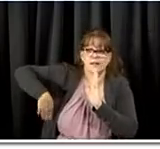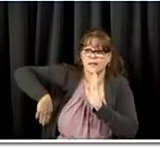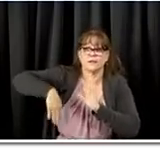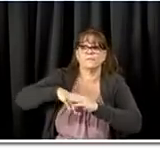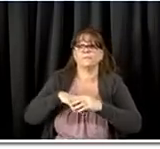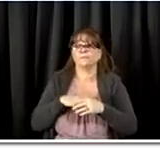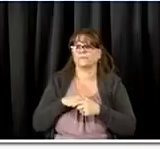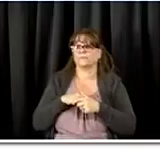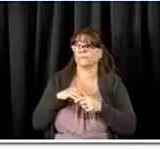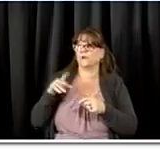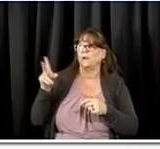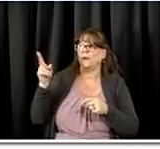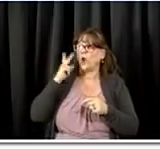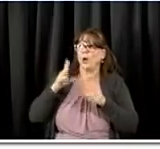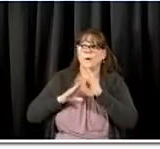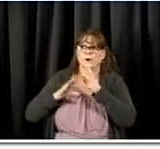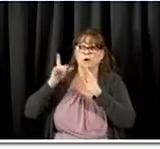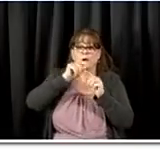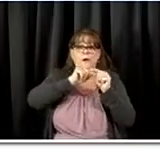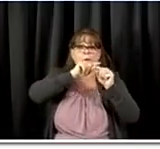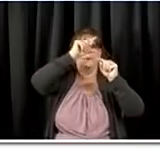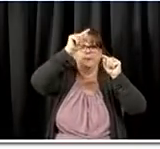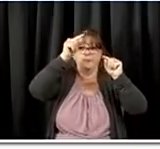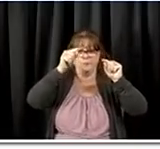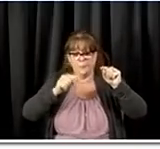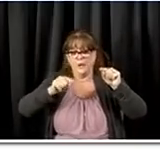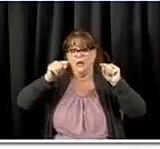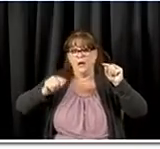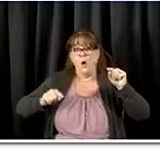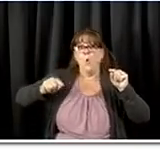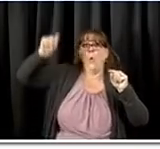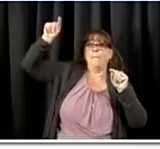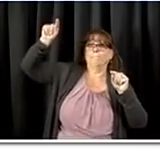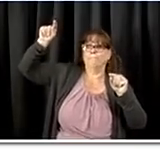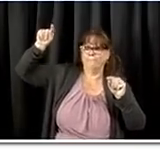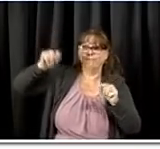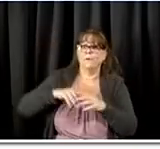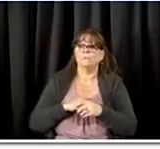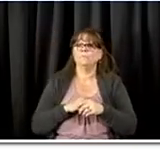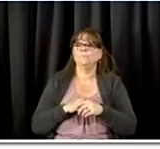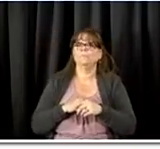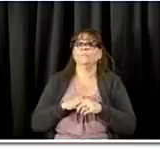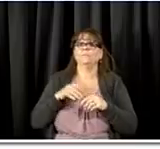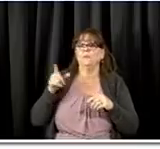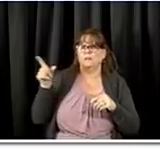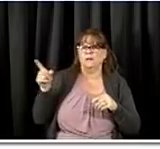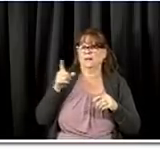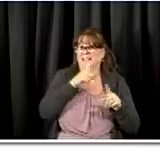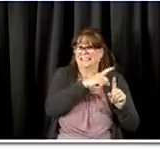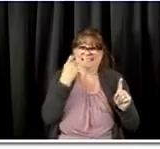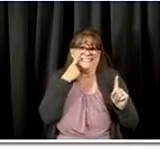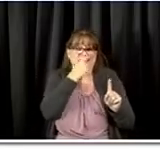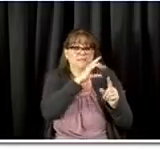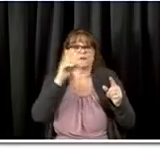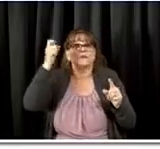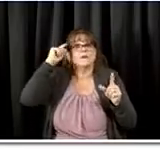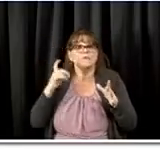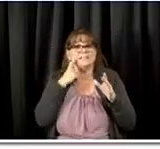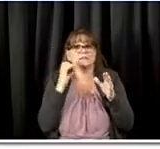increases in hospitalizations day over day in the state, and this is really what, as the governor mentioned, is continuing to strain our